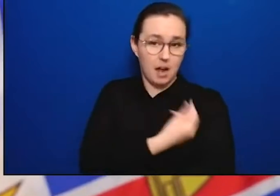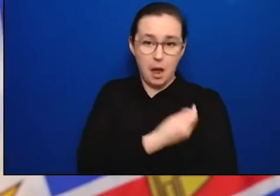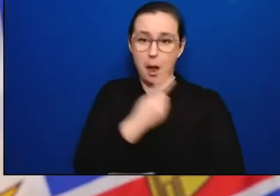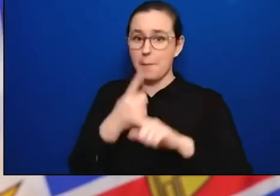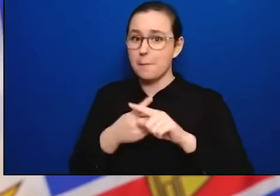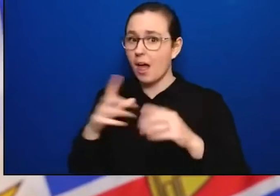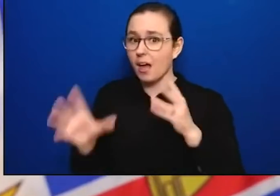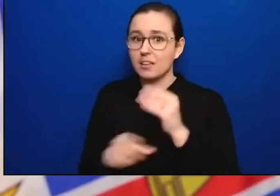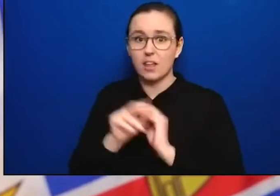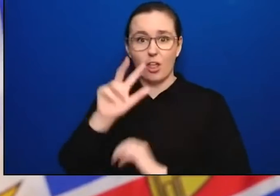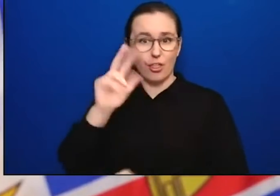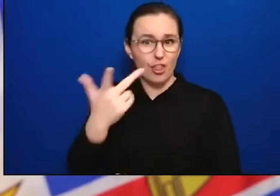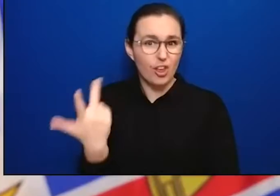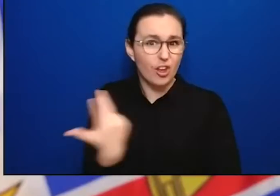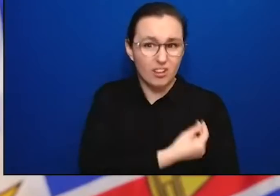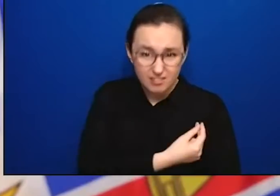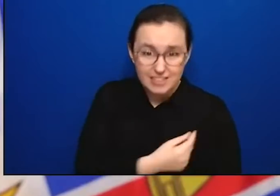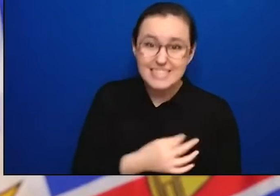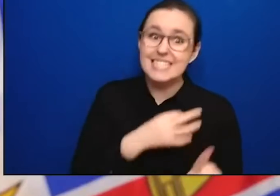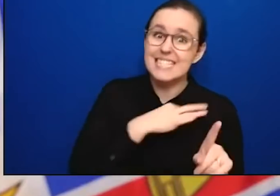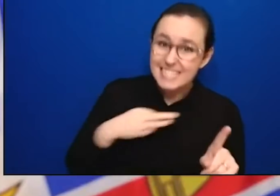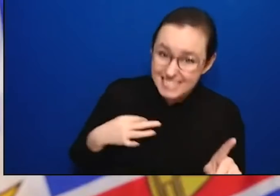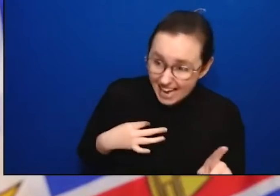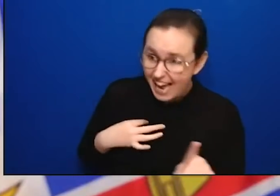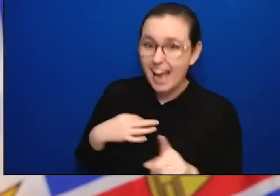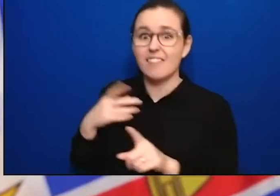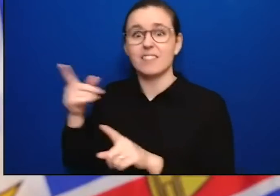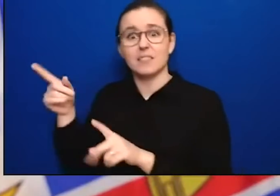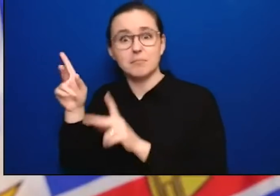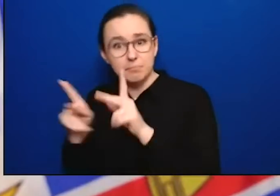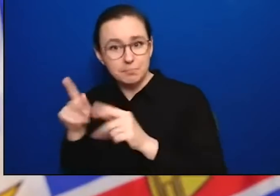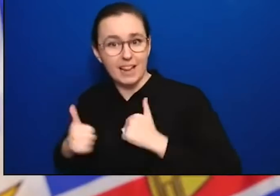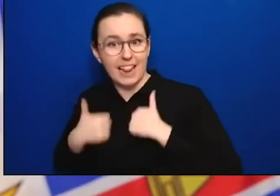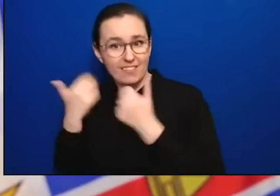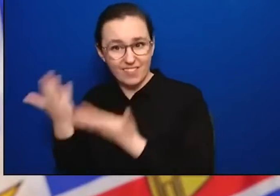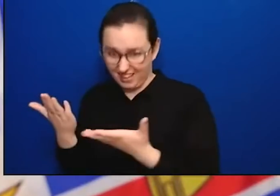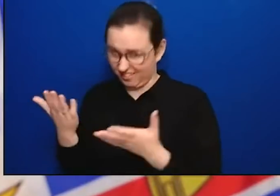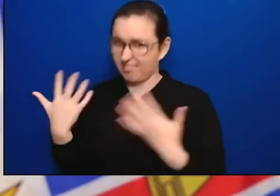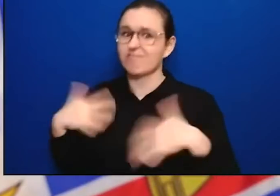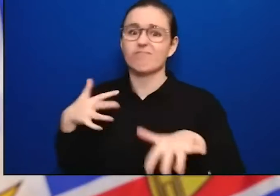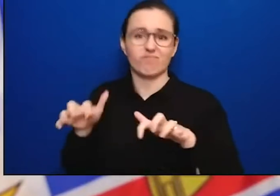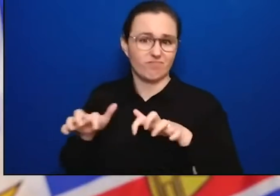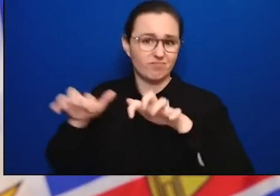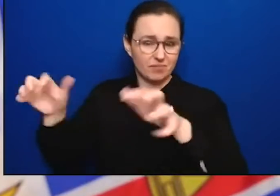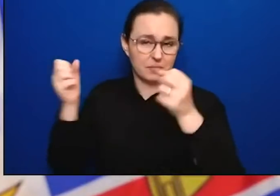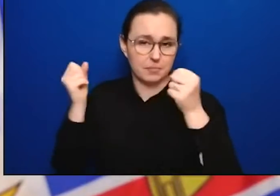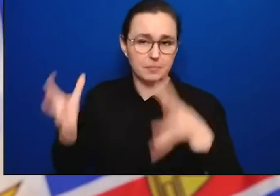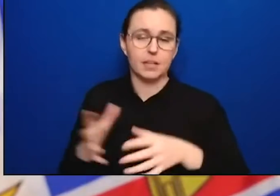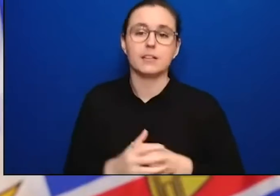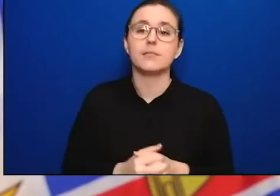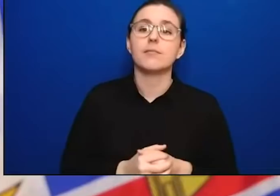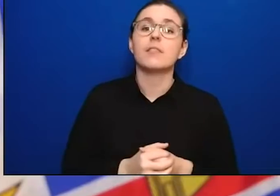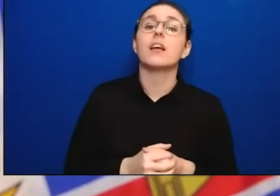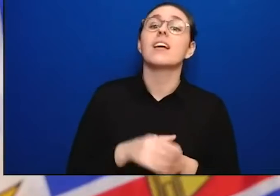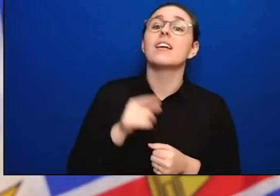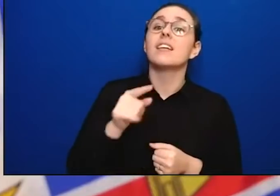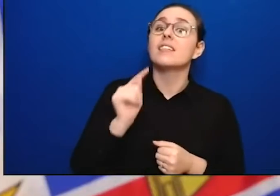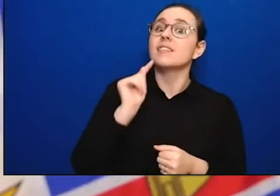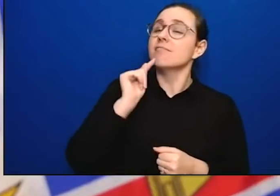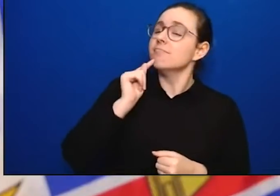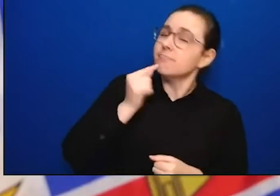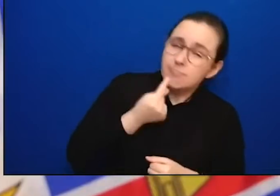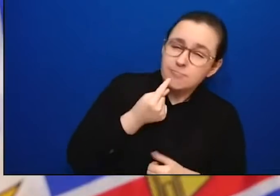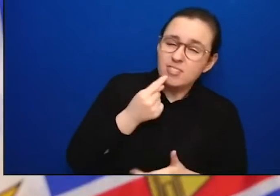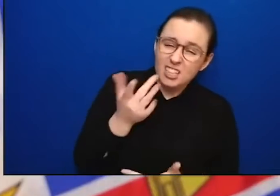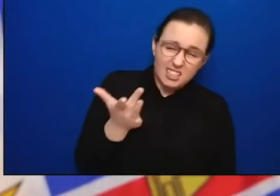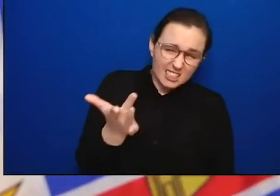booster doses that we're seeing amongst our seniors in long-term care and amongst staff means that we are having a